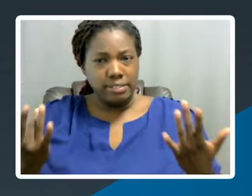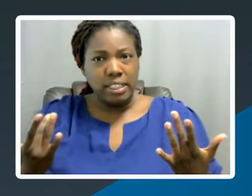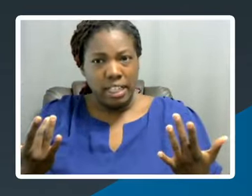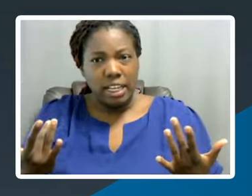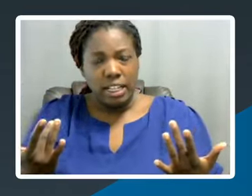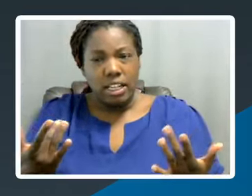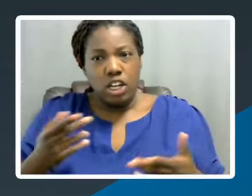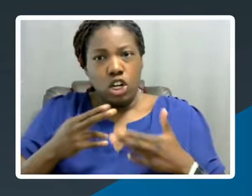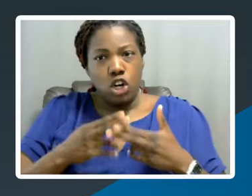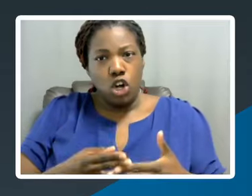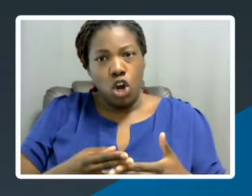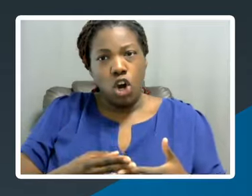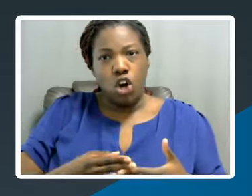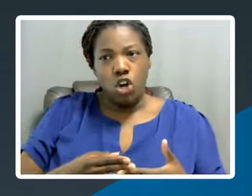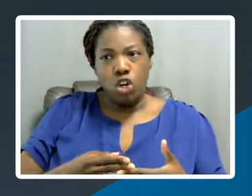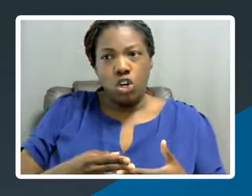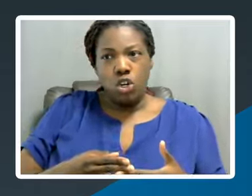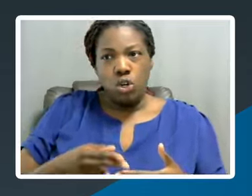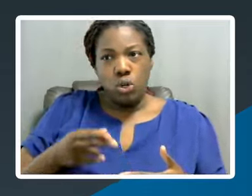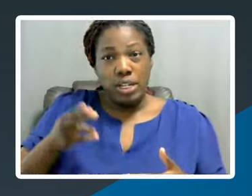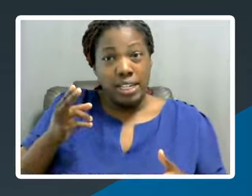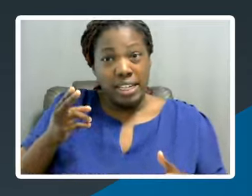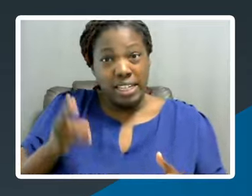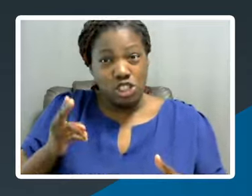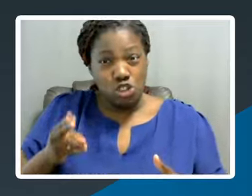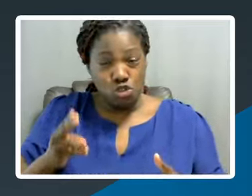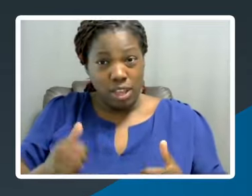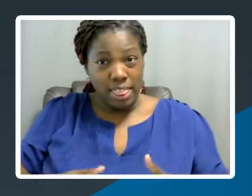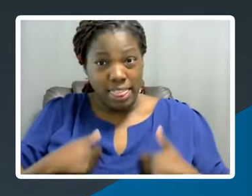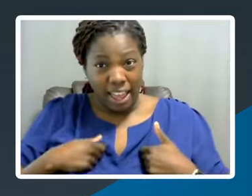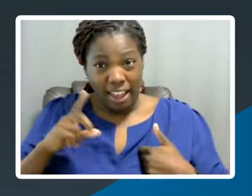in Denver. And one of our keynote speakers is the amazing